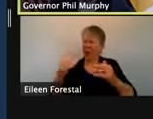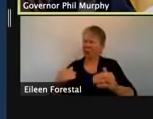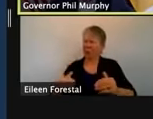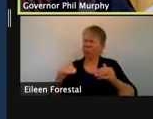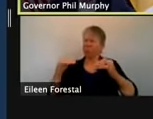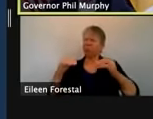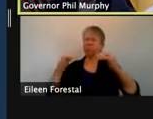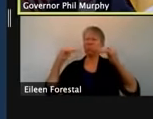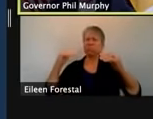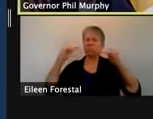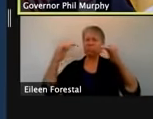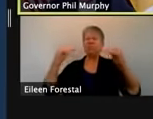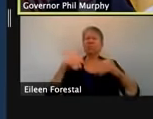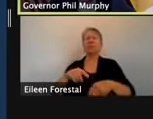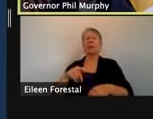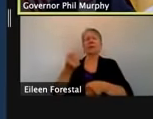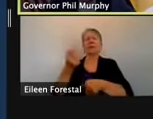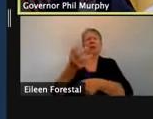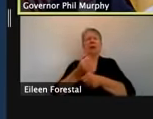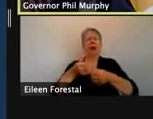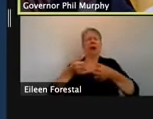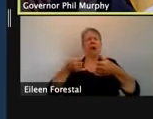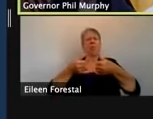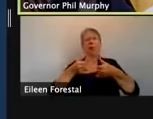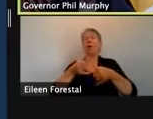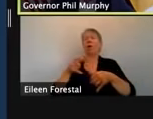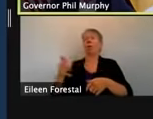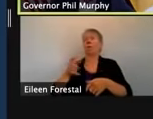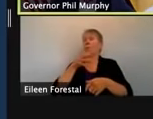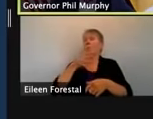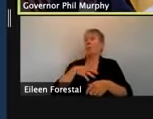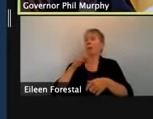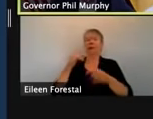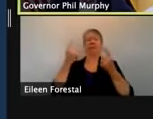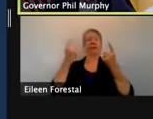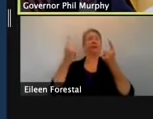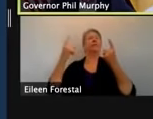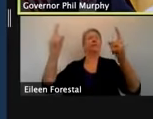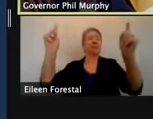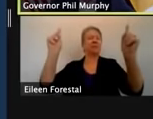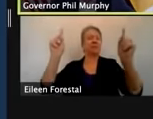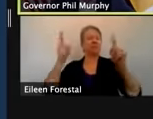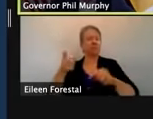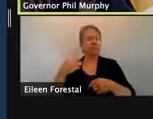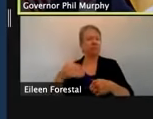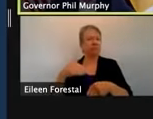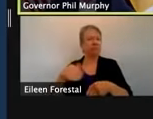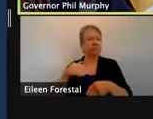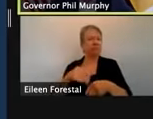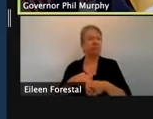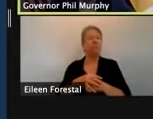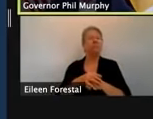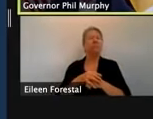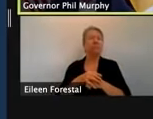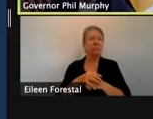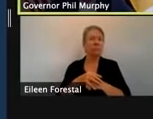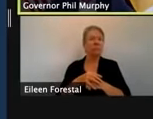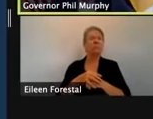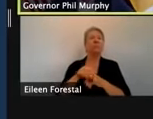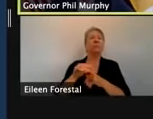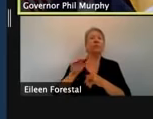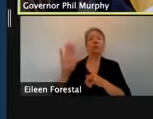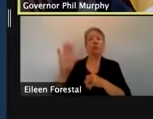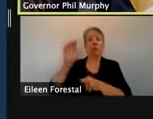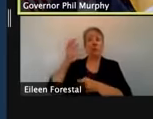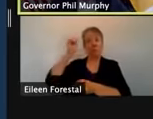It shouldn't be any surprise she found a calling in public service. Her late brother, and a guy I used to know quite well, Glenn, served